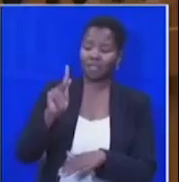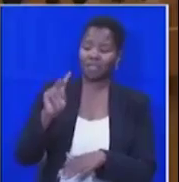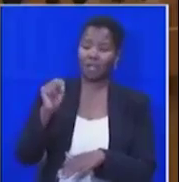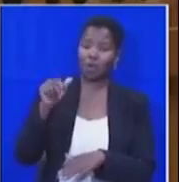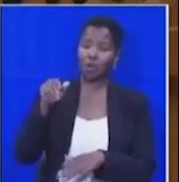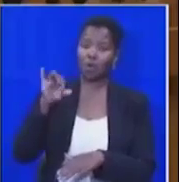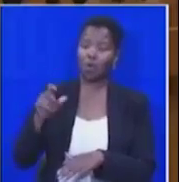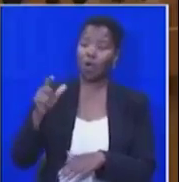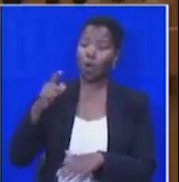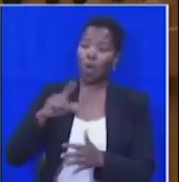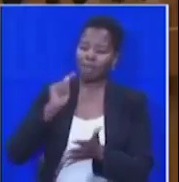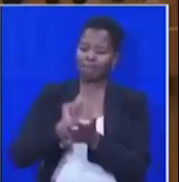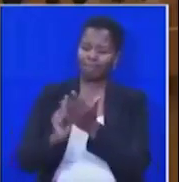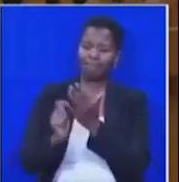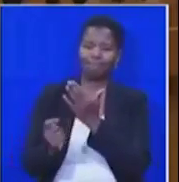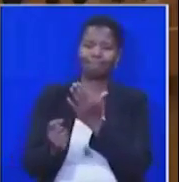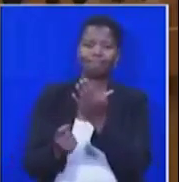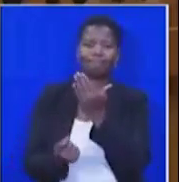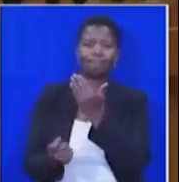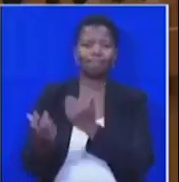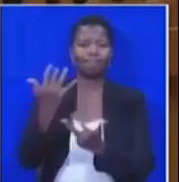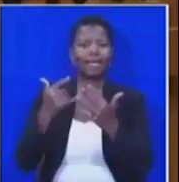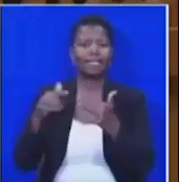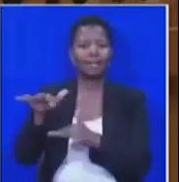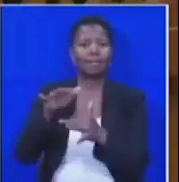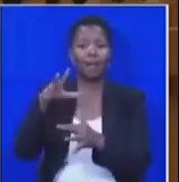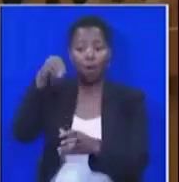burn a building with citizens in it to the ground,